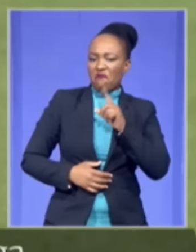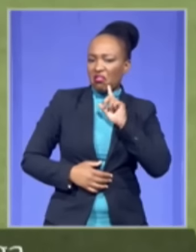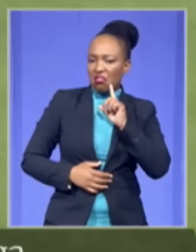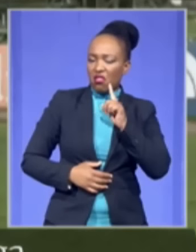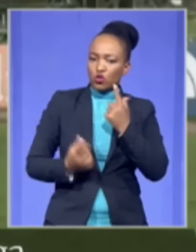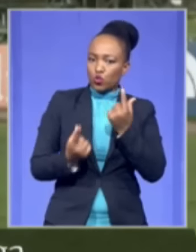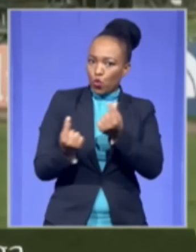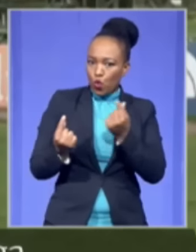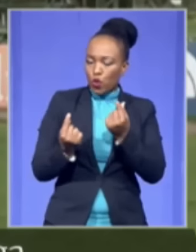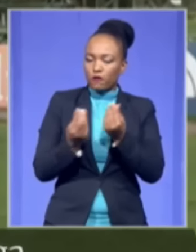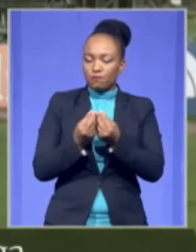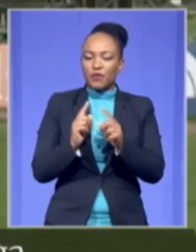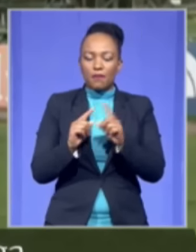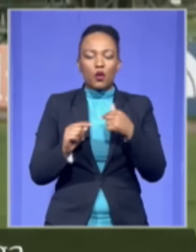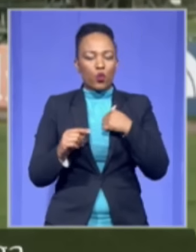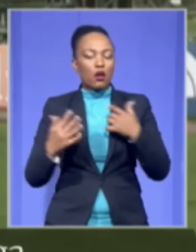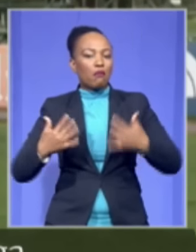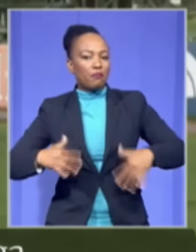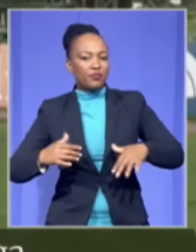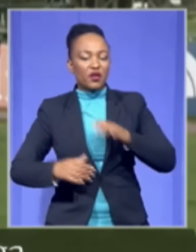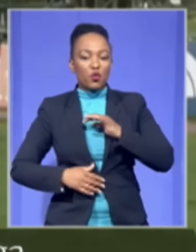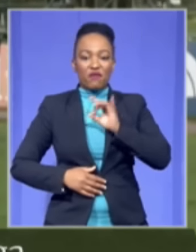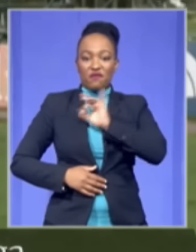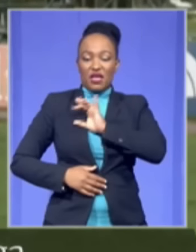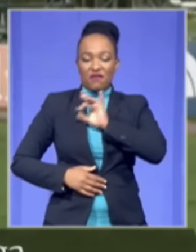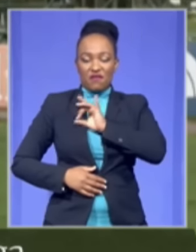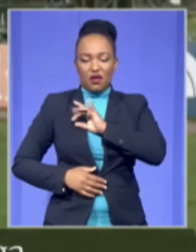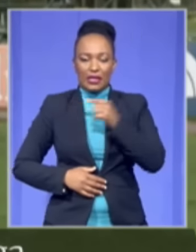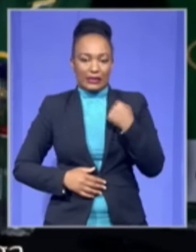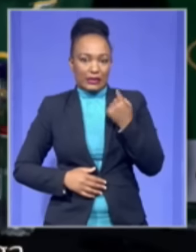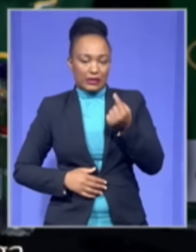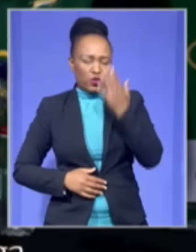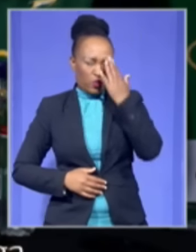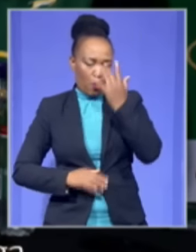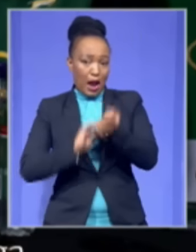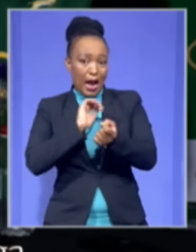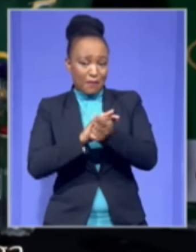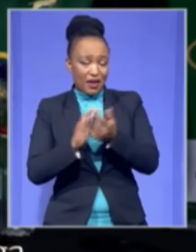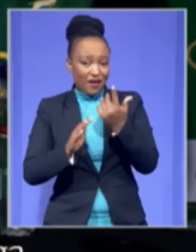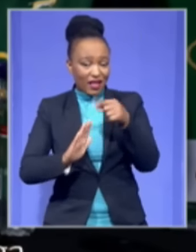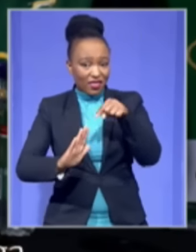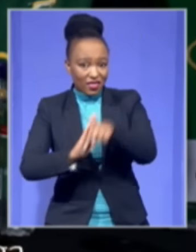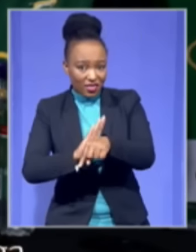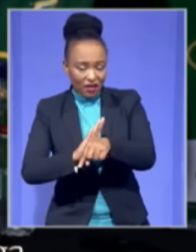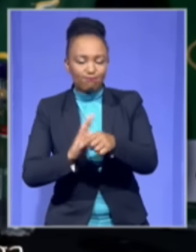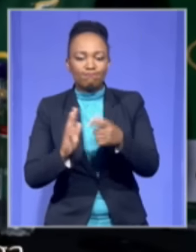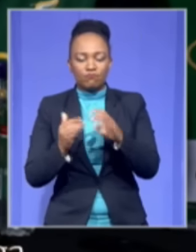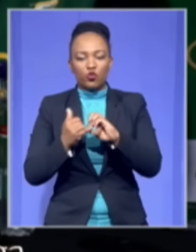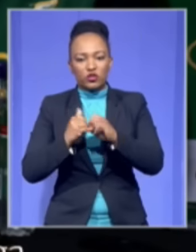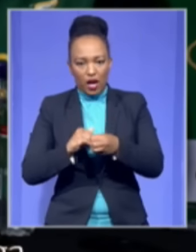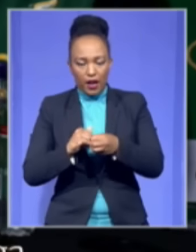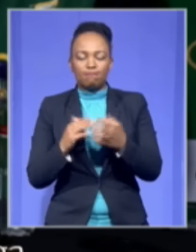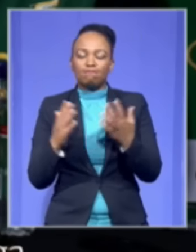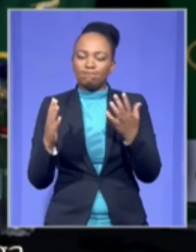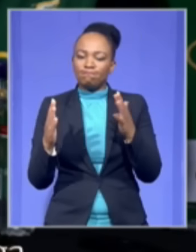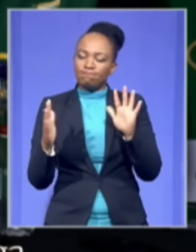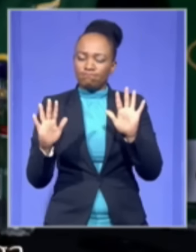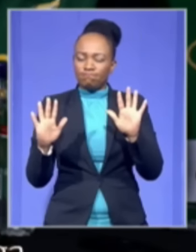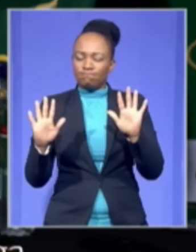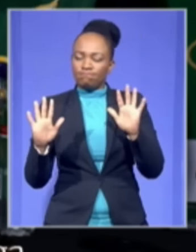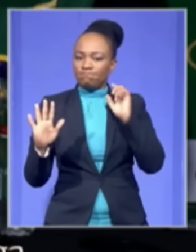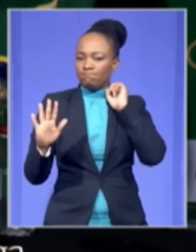something. But we all have fear of losing. It's never nice, what happens after losing. But we're trying not to make that our